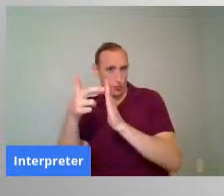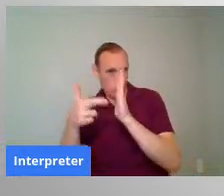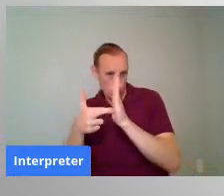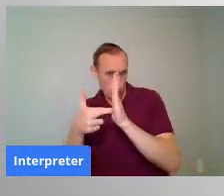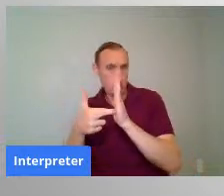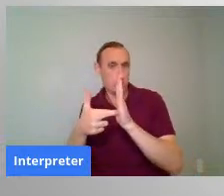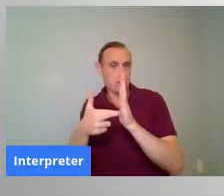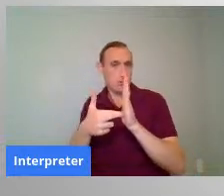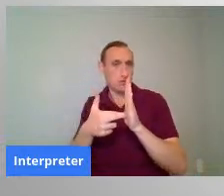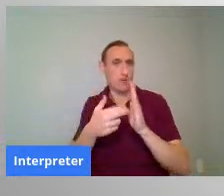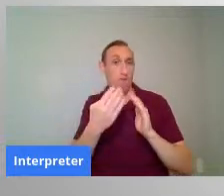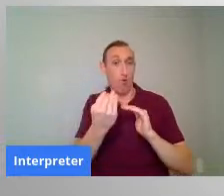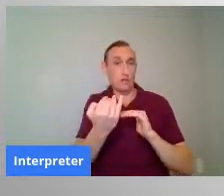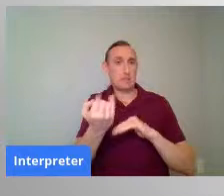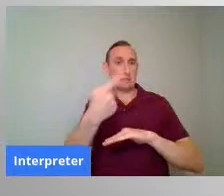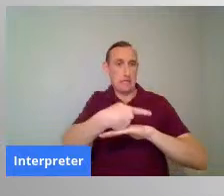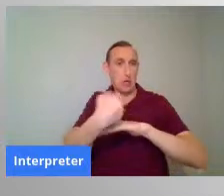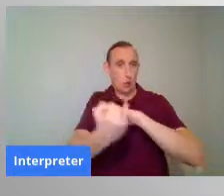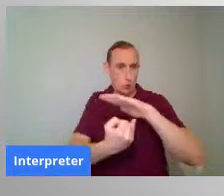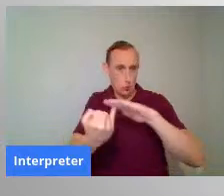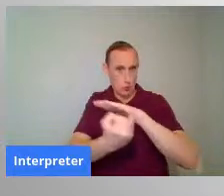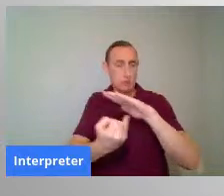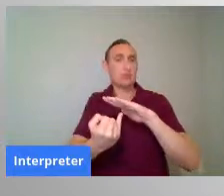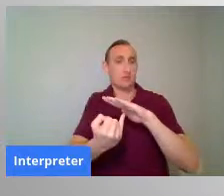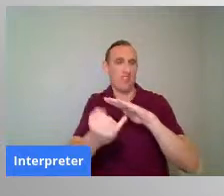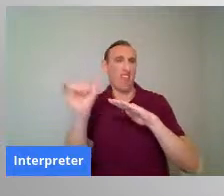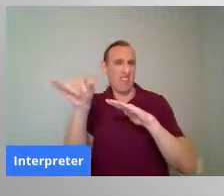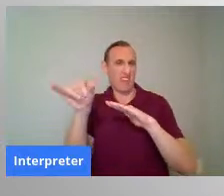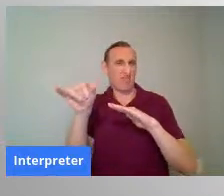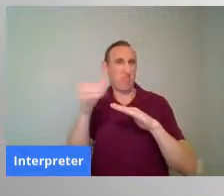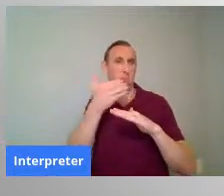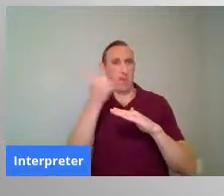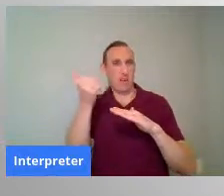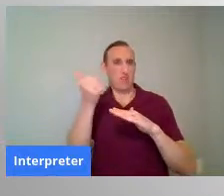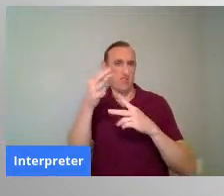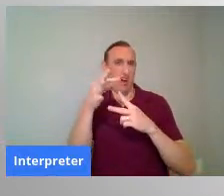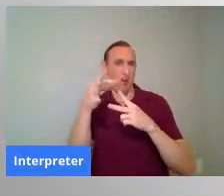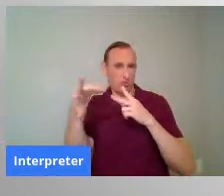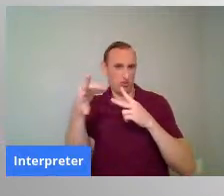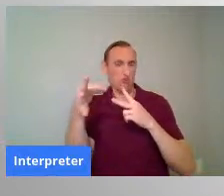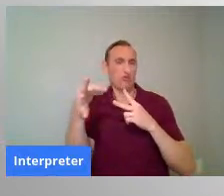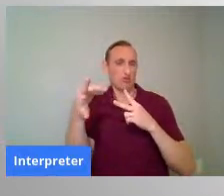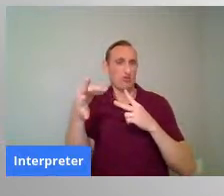14-day quarantine, as recommended by CDC, as the safest option, is something worth considering for the school